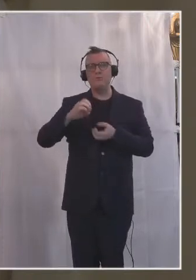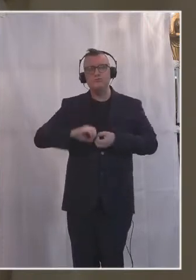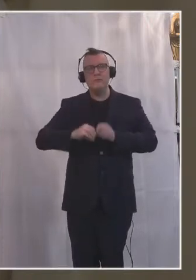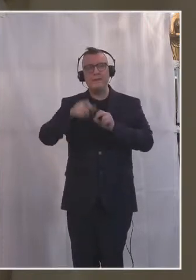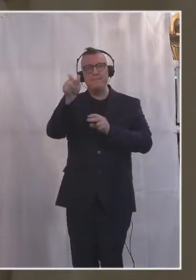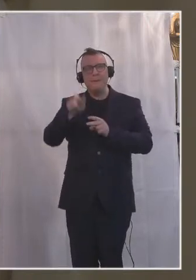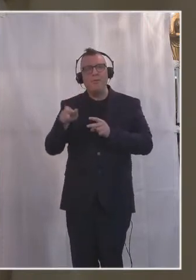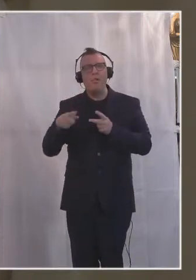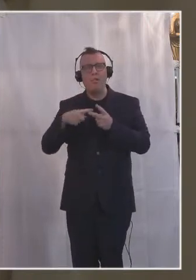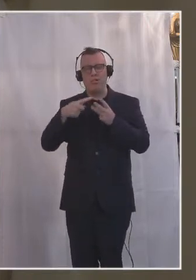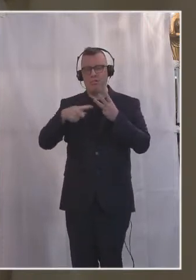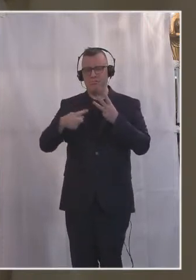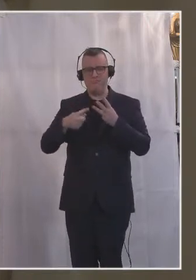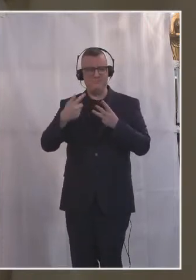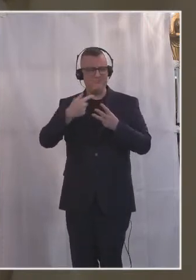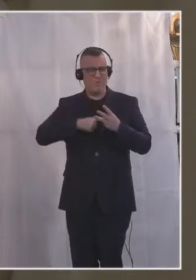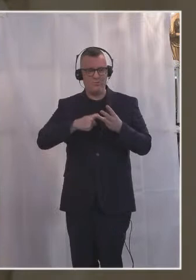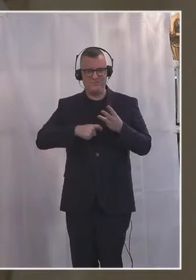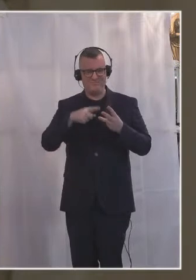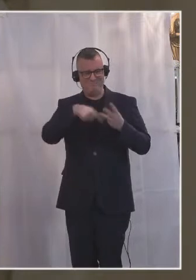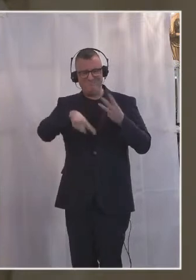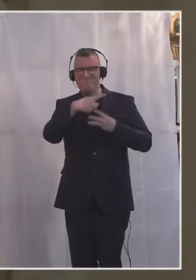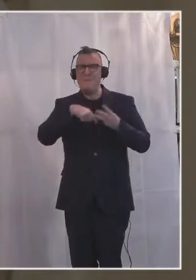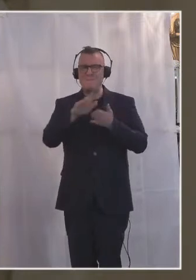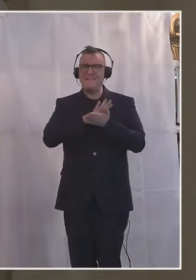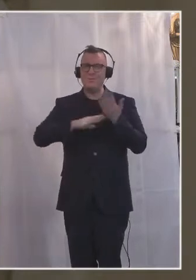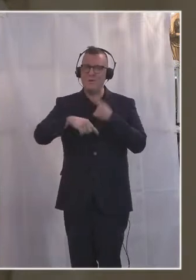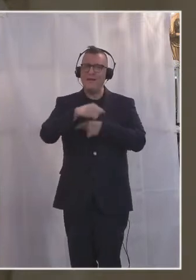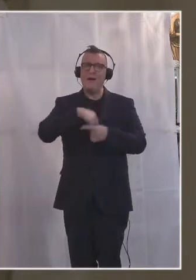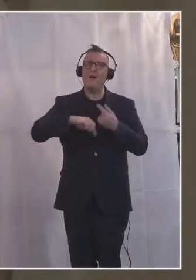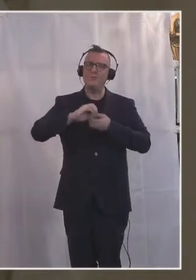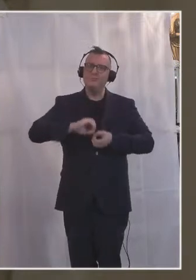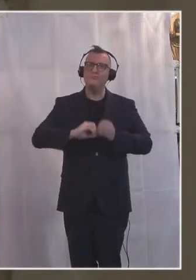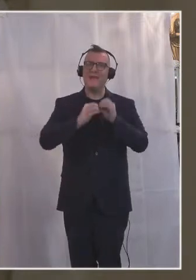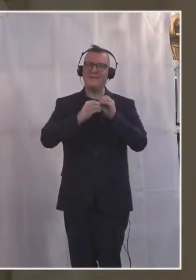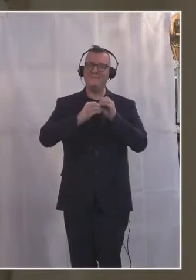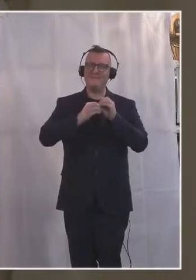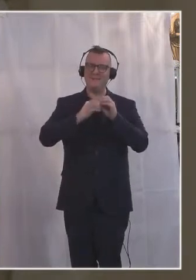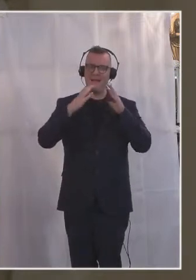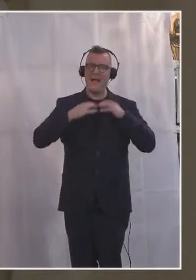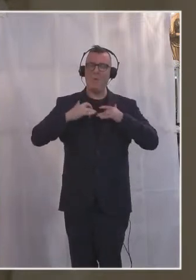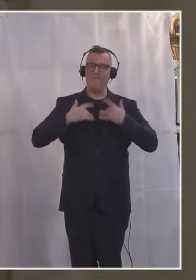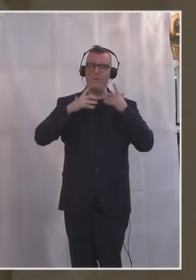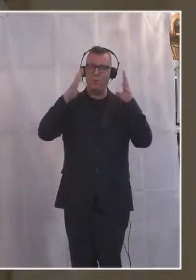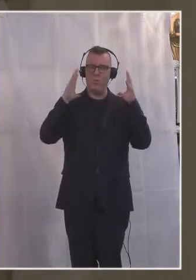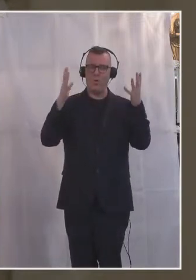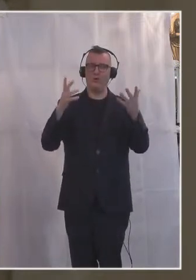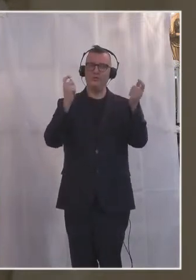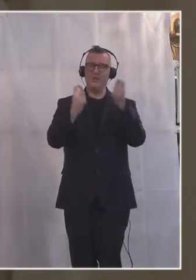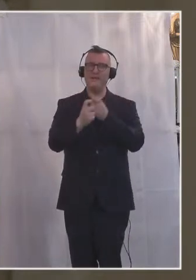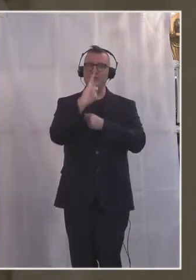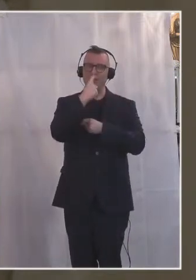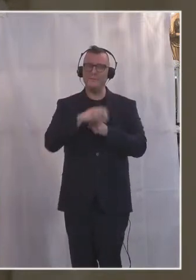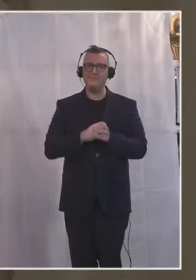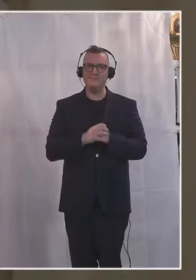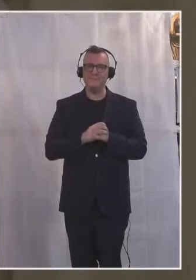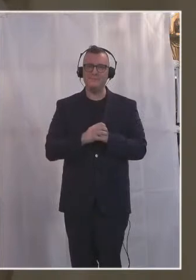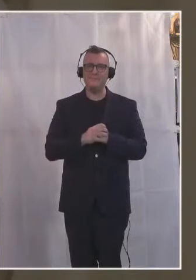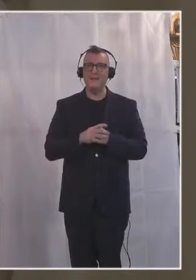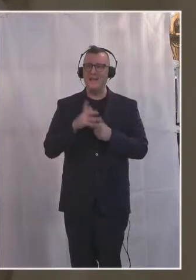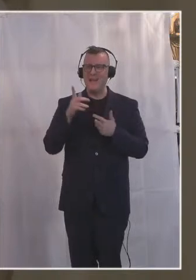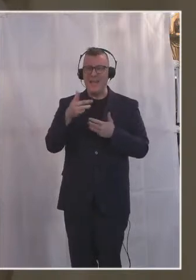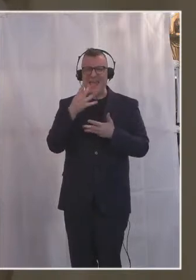have the power to shape how we see the world. We can see the problems that we face as fuel